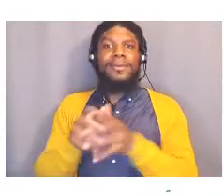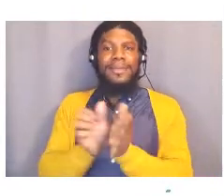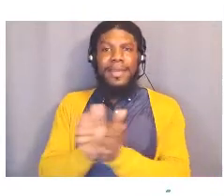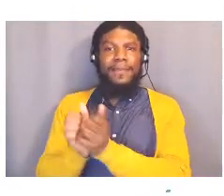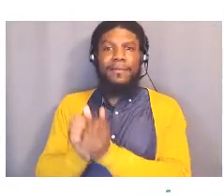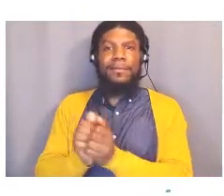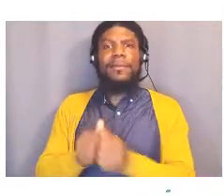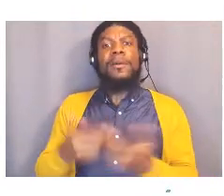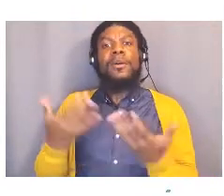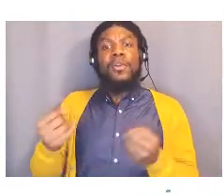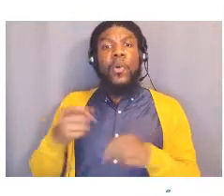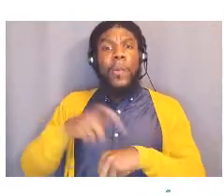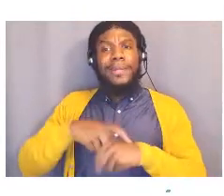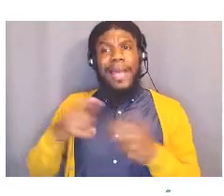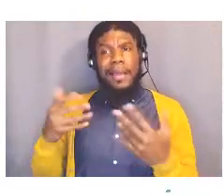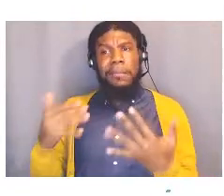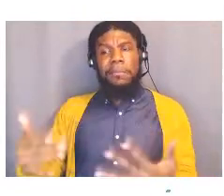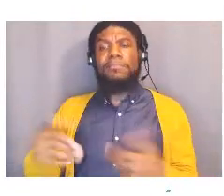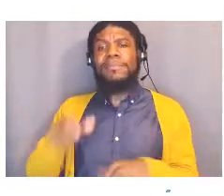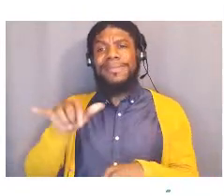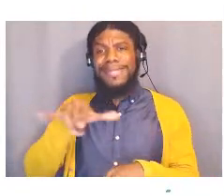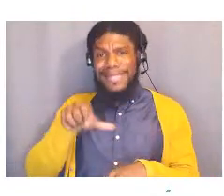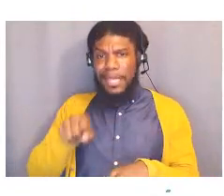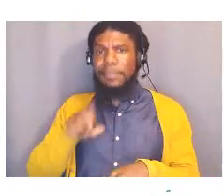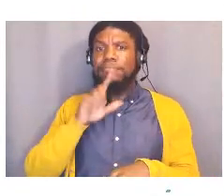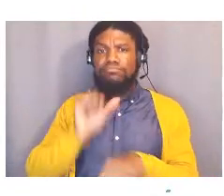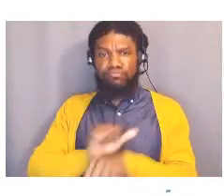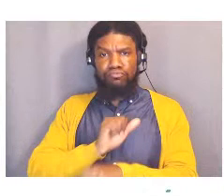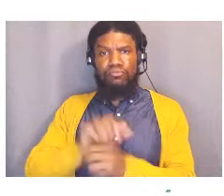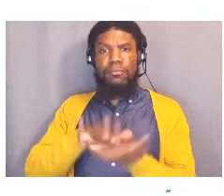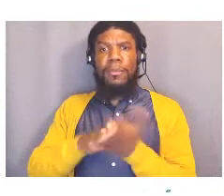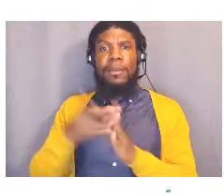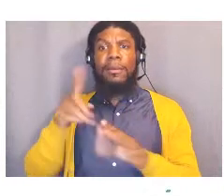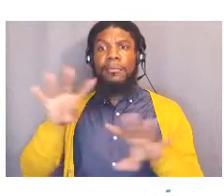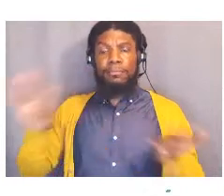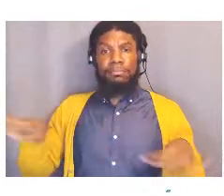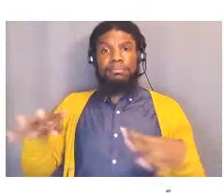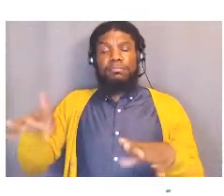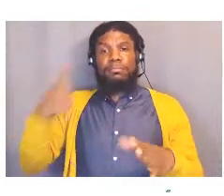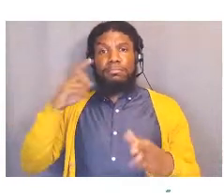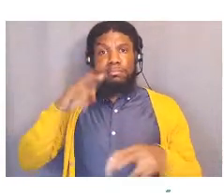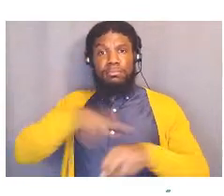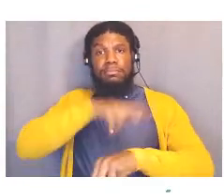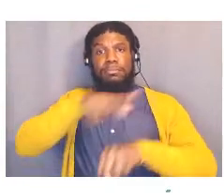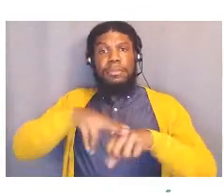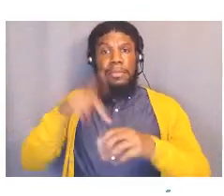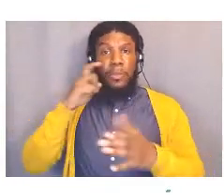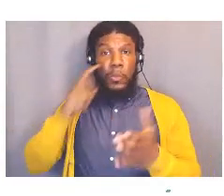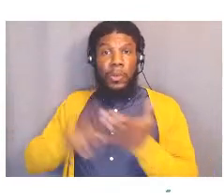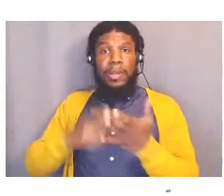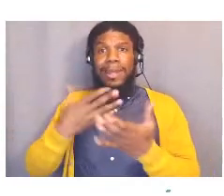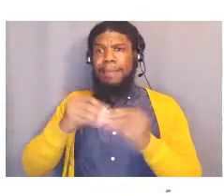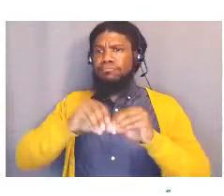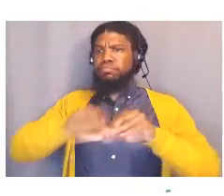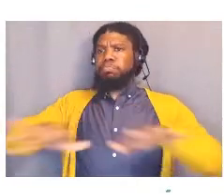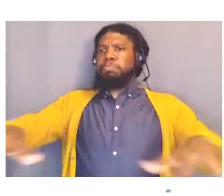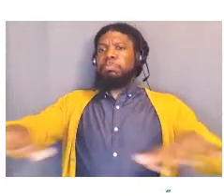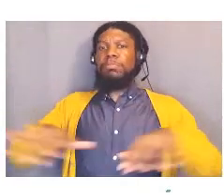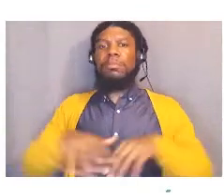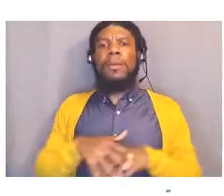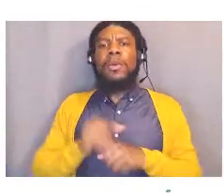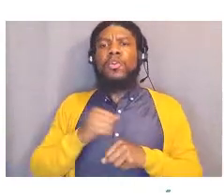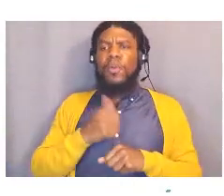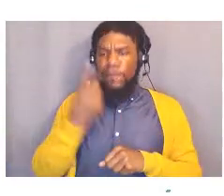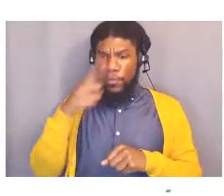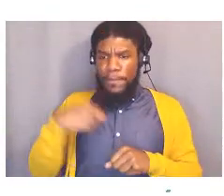became nationally recognized and finally spread worldwide. So when I think about Juneteenth and what it means to me,